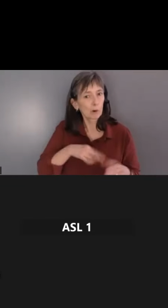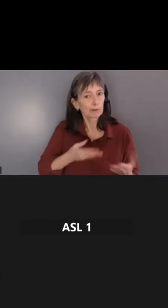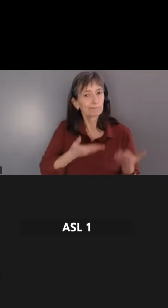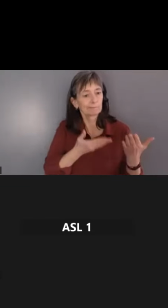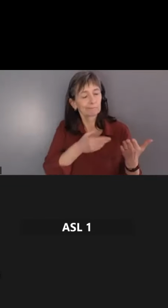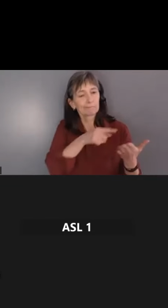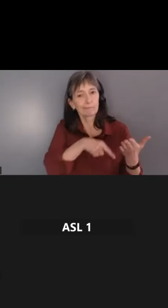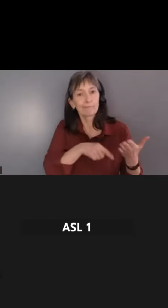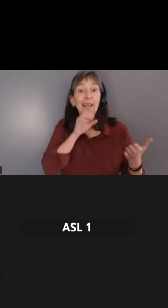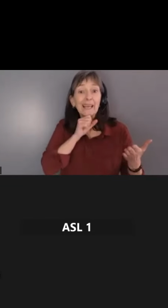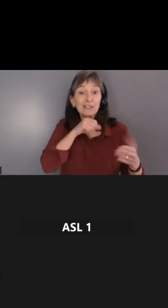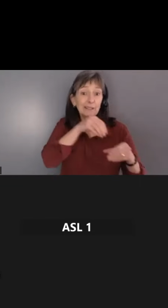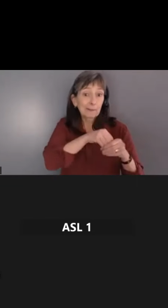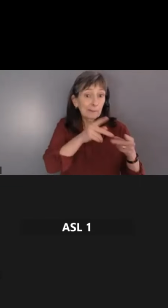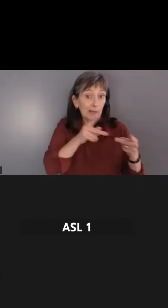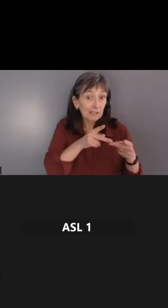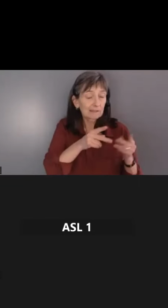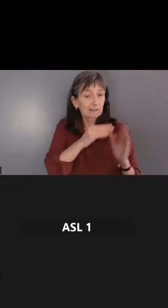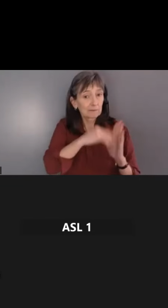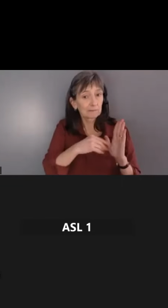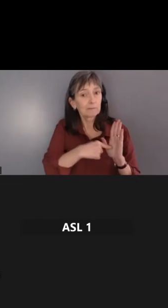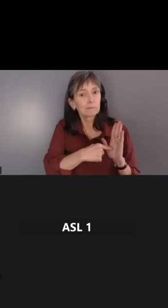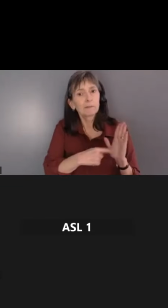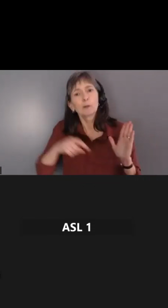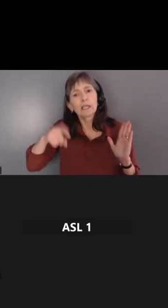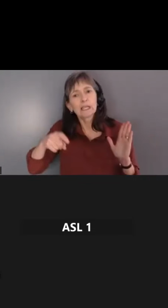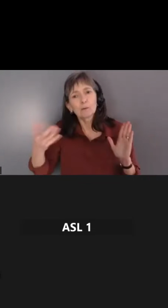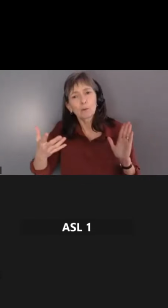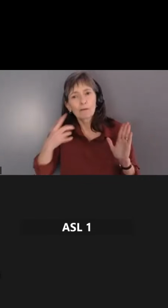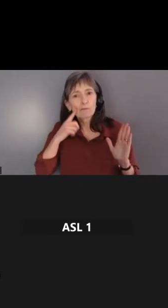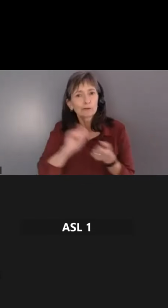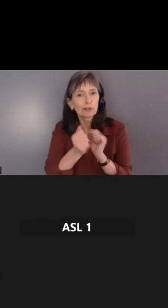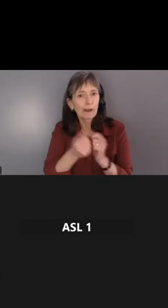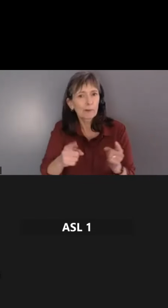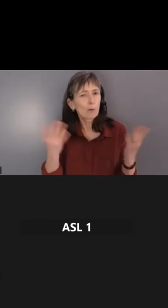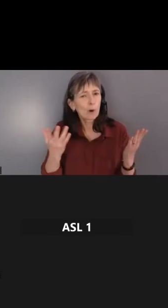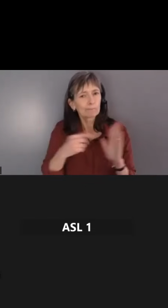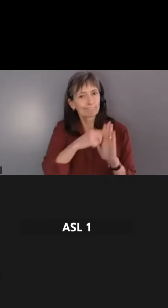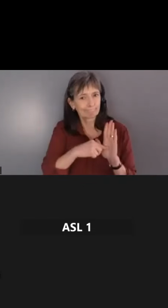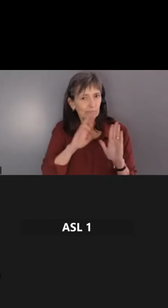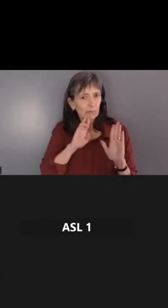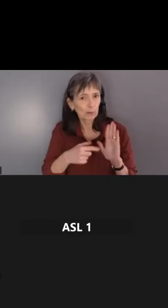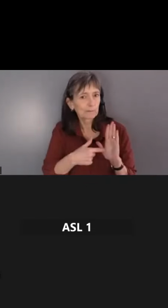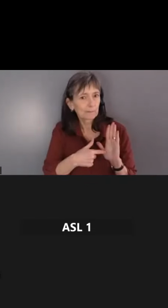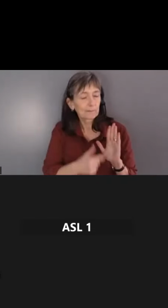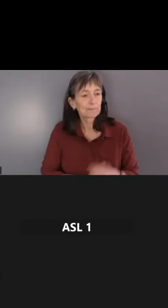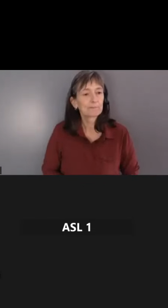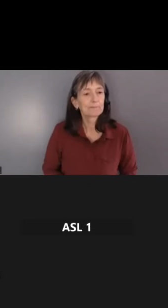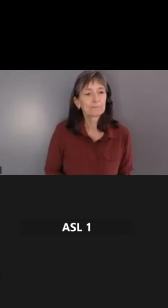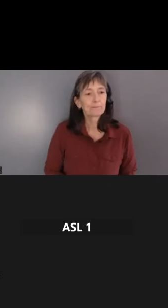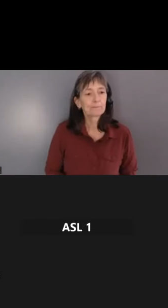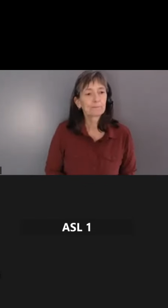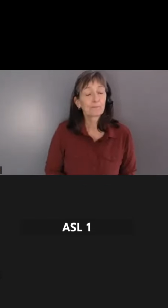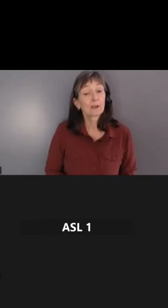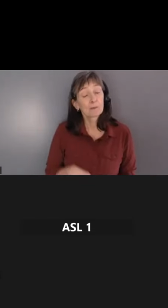what is required to make it happen in Canada. But also recognizing that effectively supporting older adults to age in